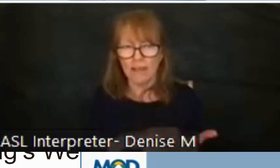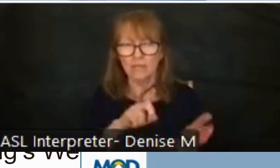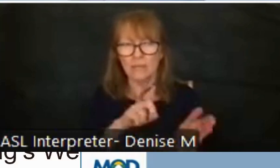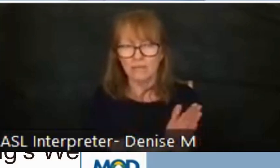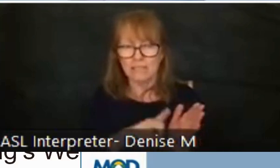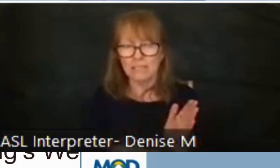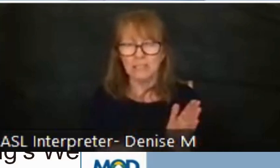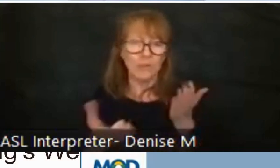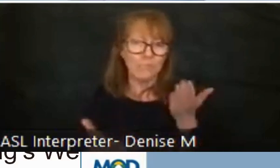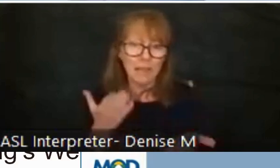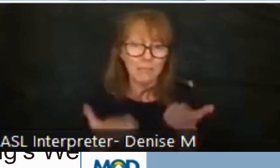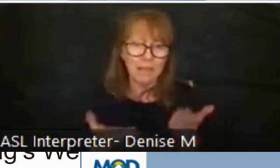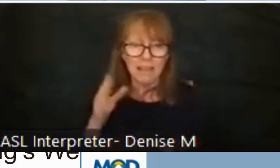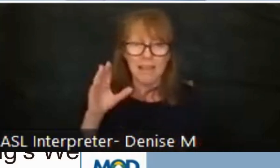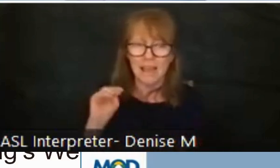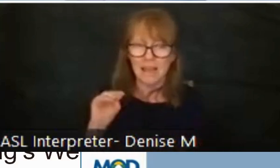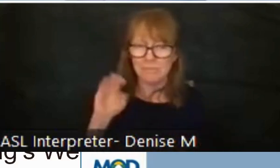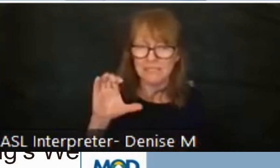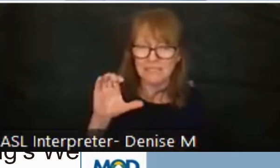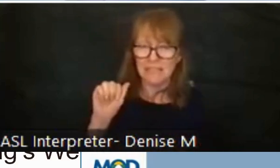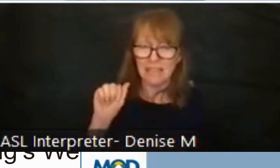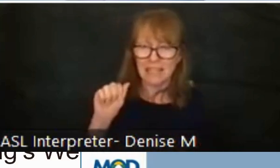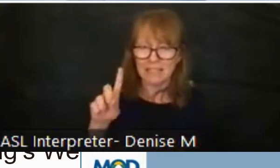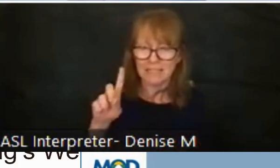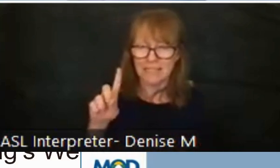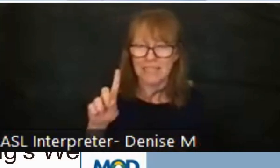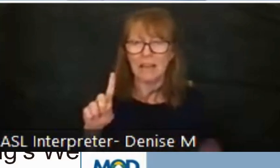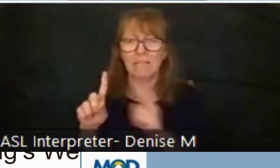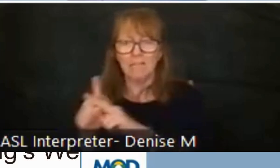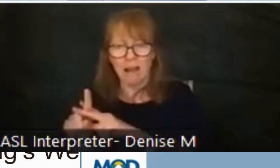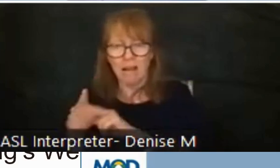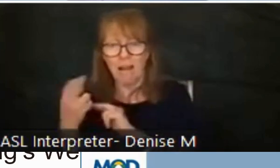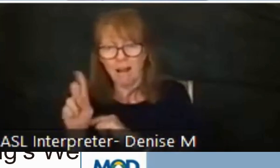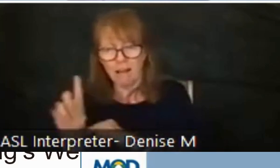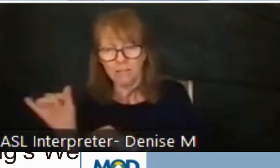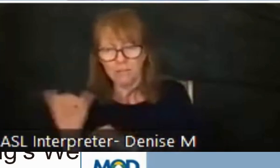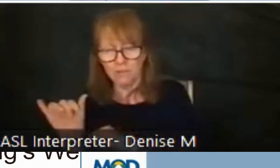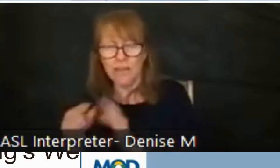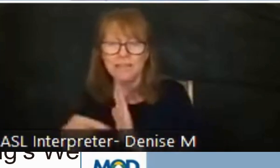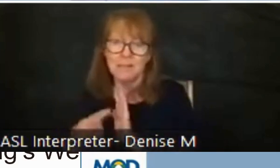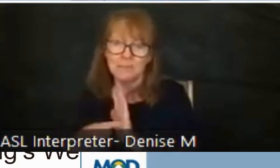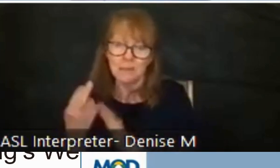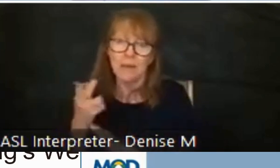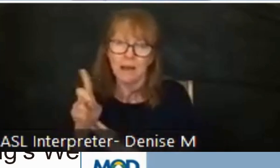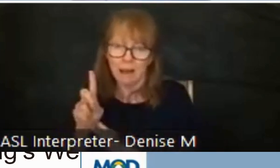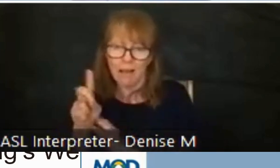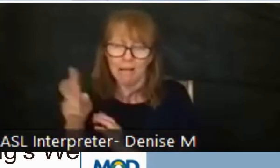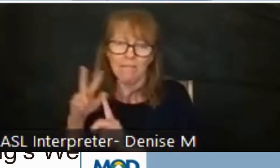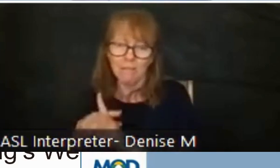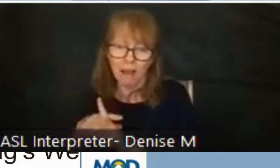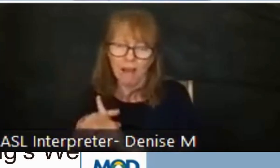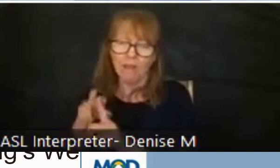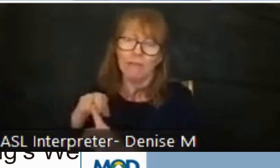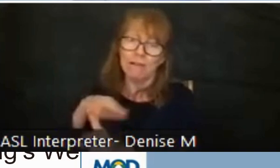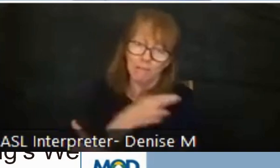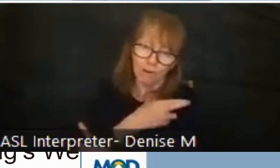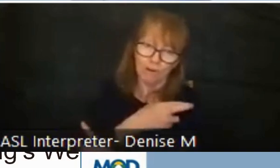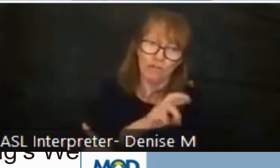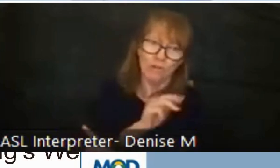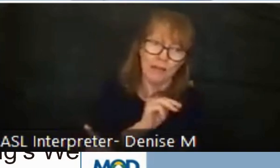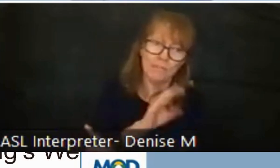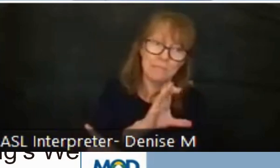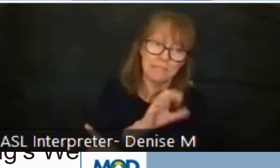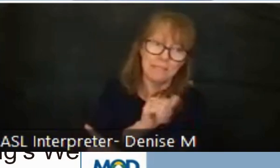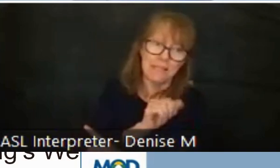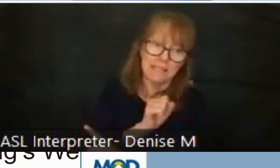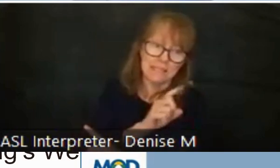at MCAD, that it's also filed at HUD. And sometimes HUD, if you file at HUD, they'll refer the case to MCAD